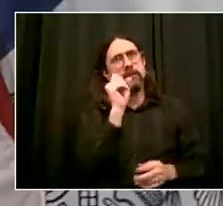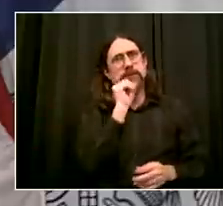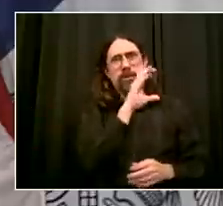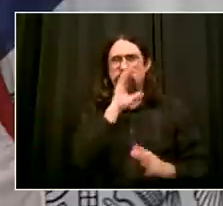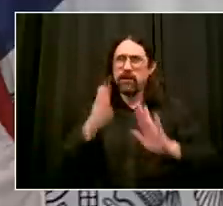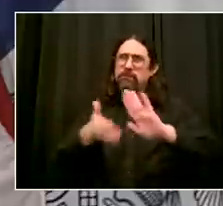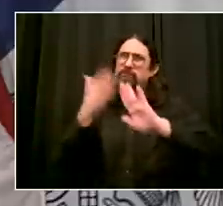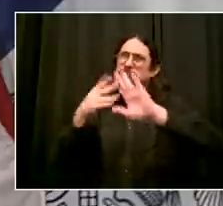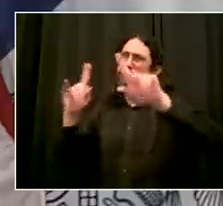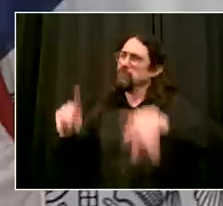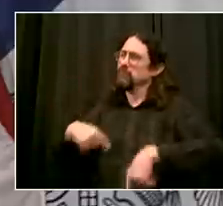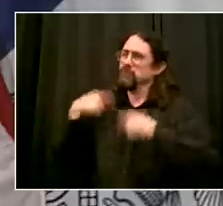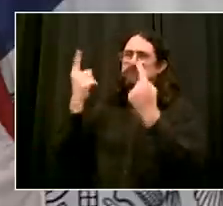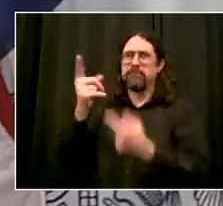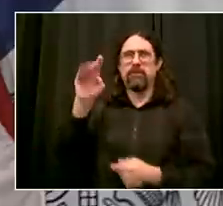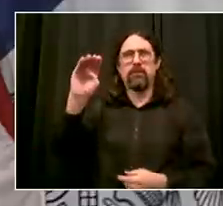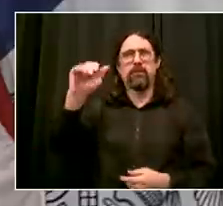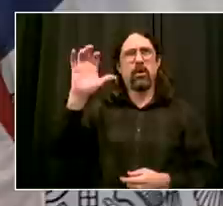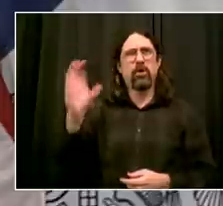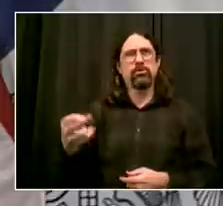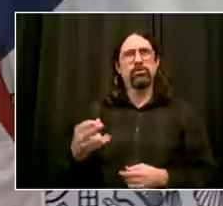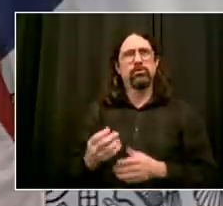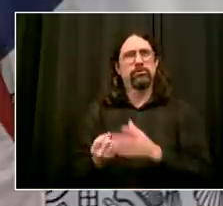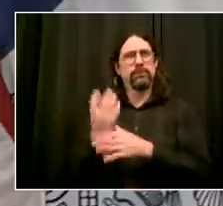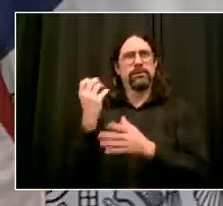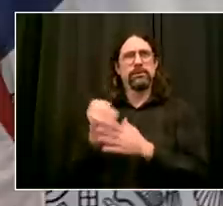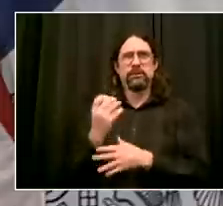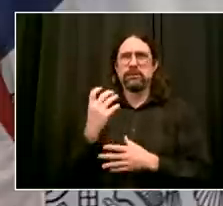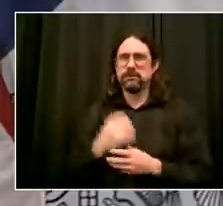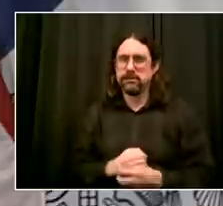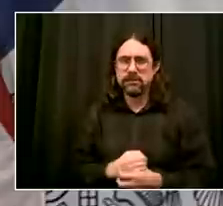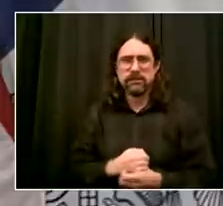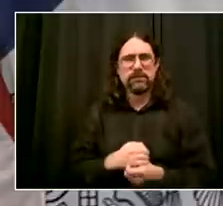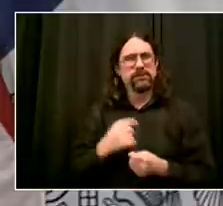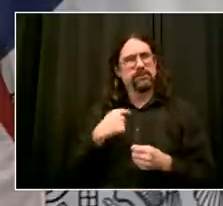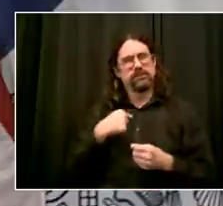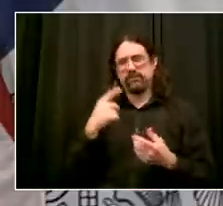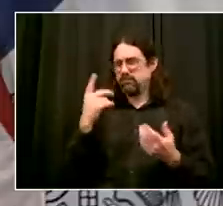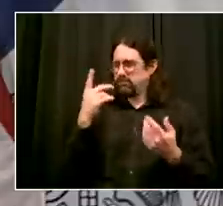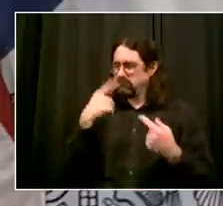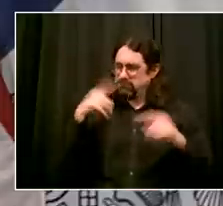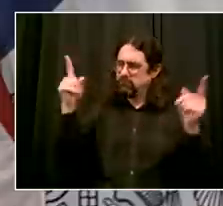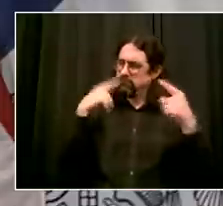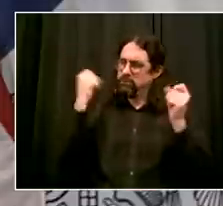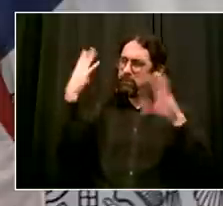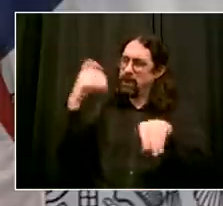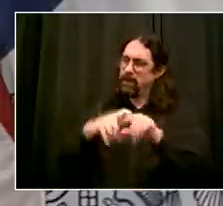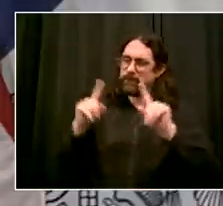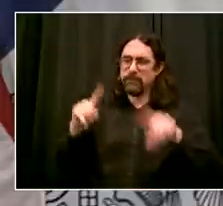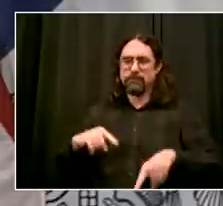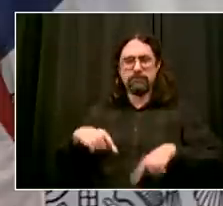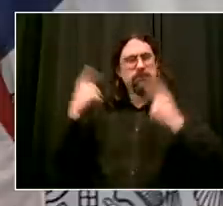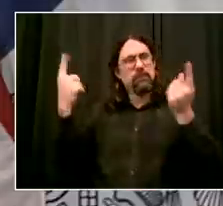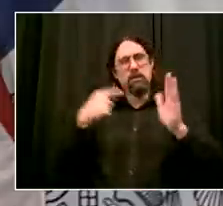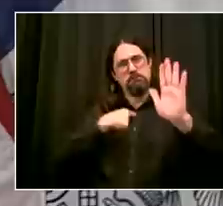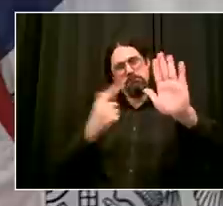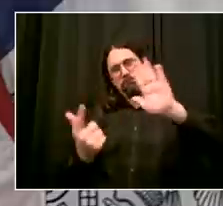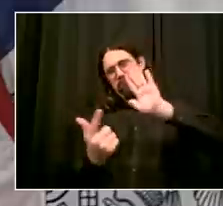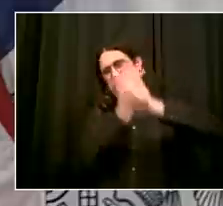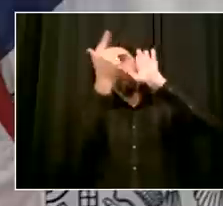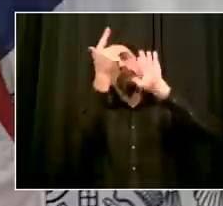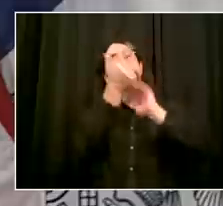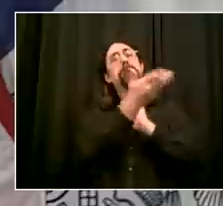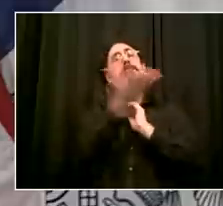of medical appointments, I've spent enough time around Dr. Choksi to know he's going to say one of the only exceptions to what he's saying is to make sure that people get the health